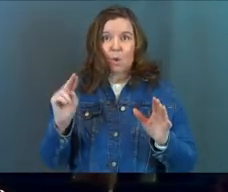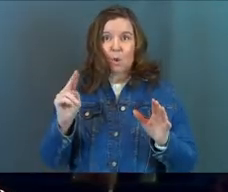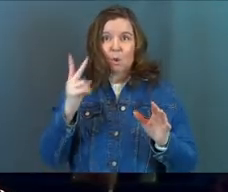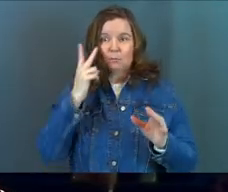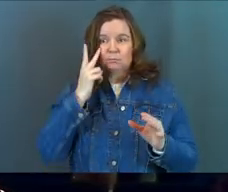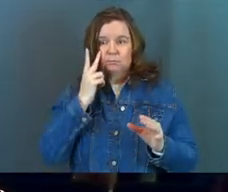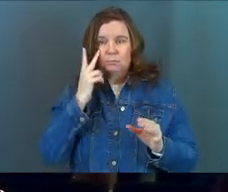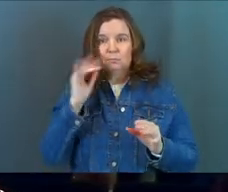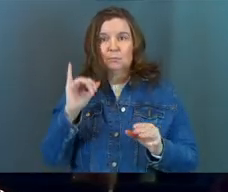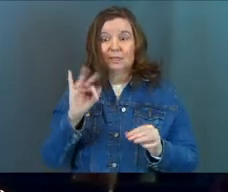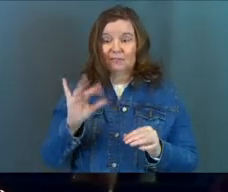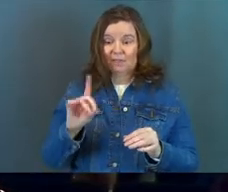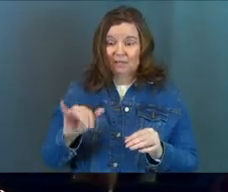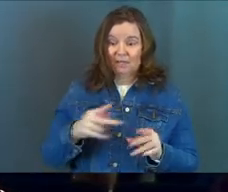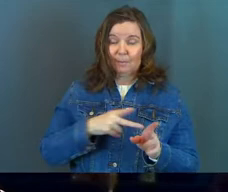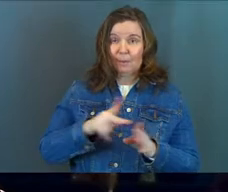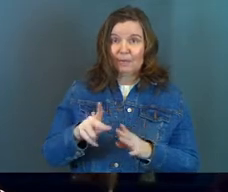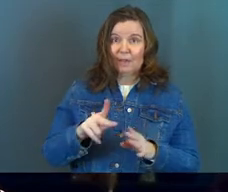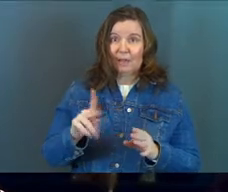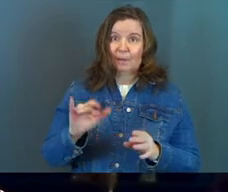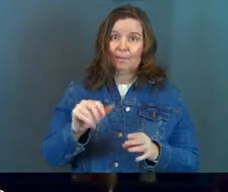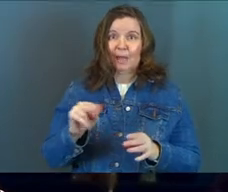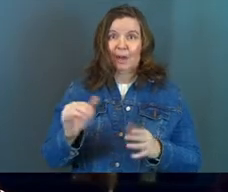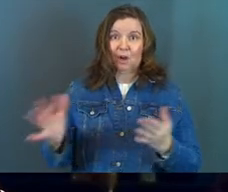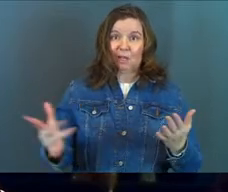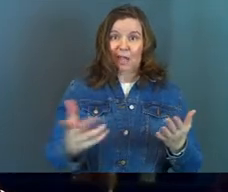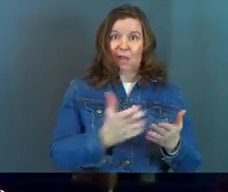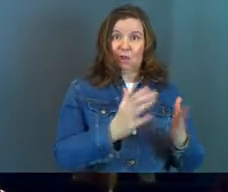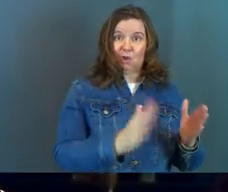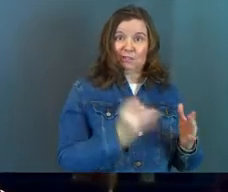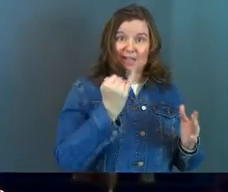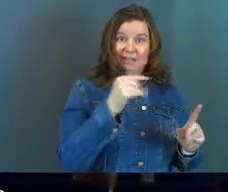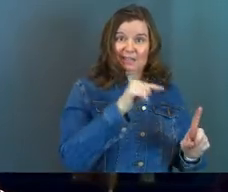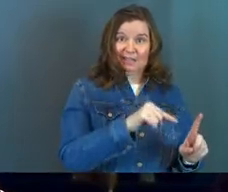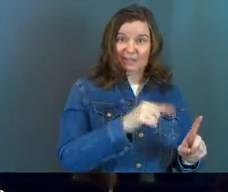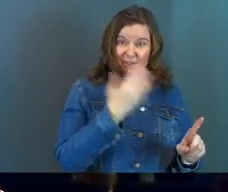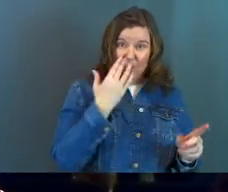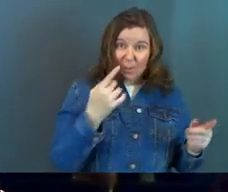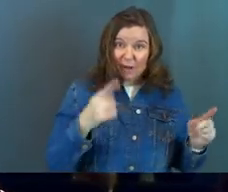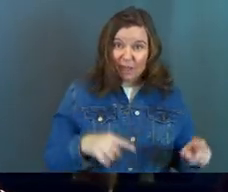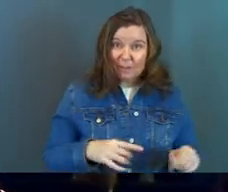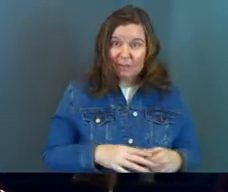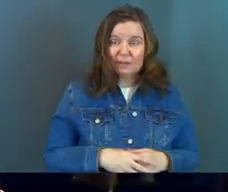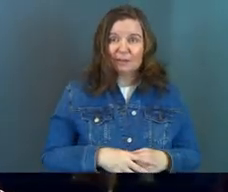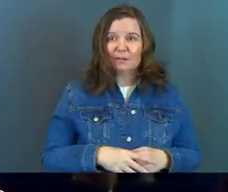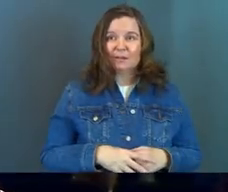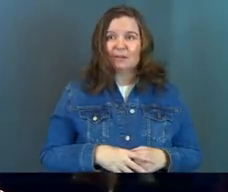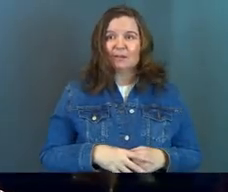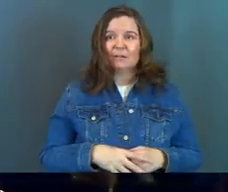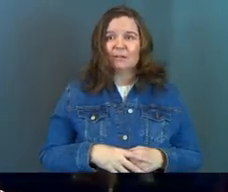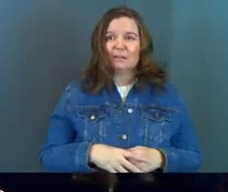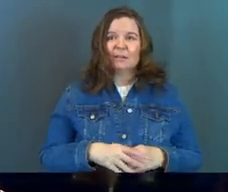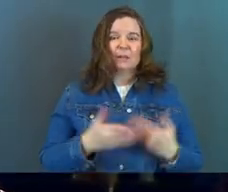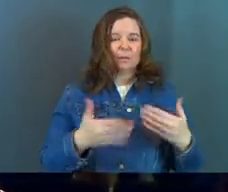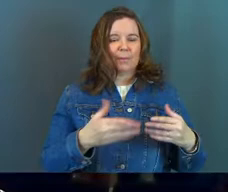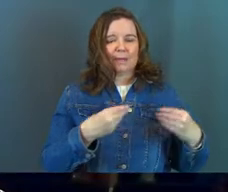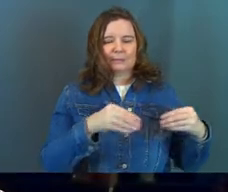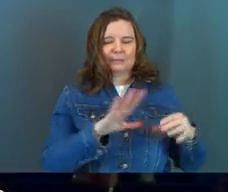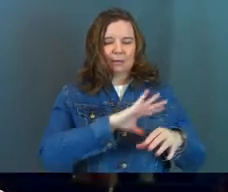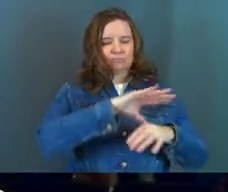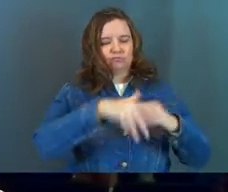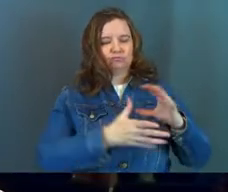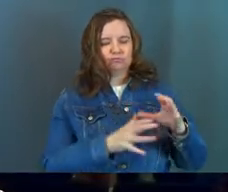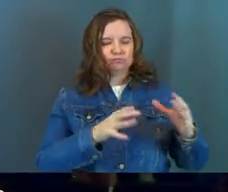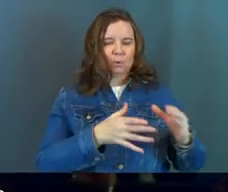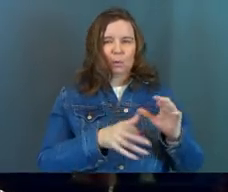eyes. See, if I did my professional manna gatherers idea, you know what would happen? Is it would have been packaged in cellophane,